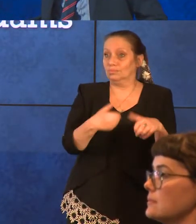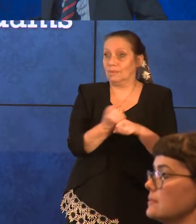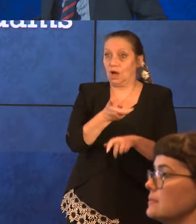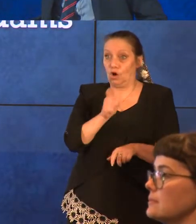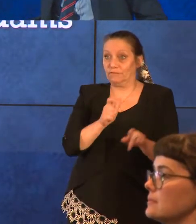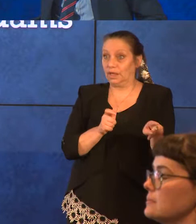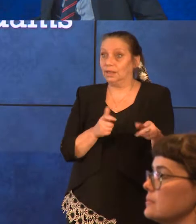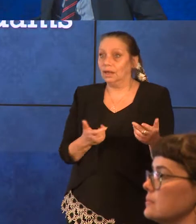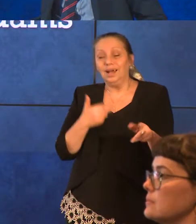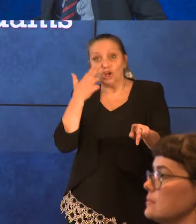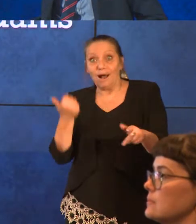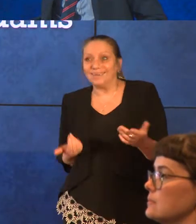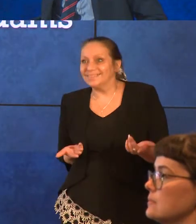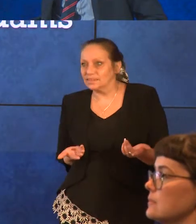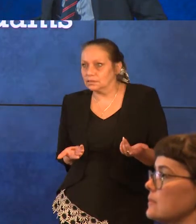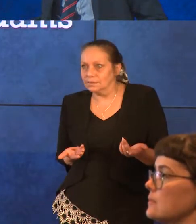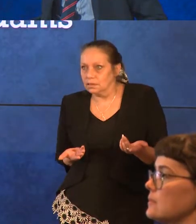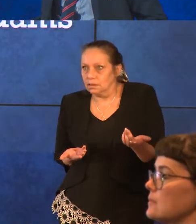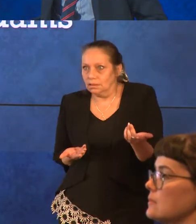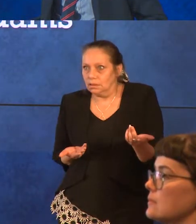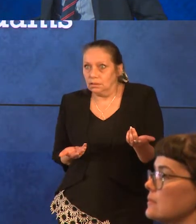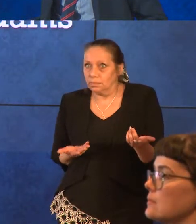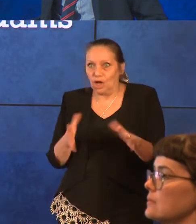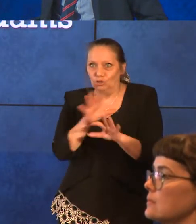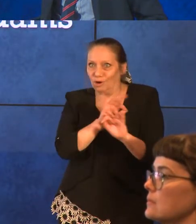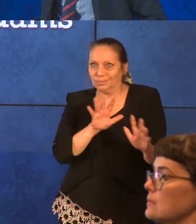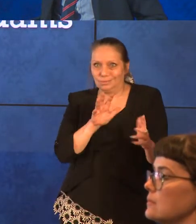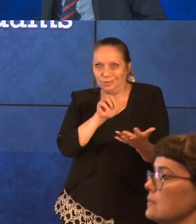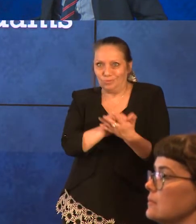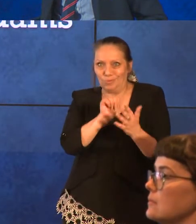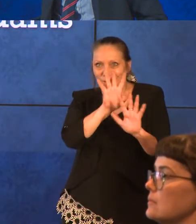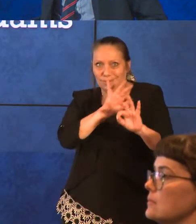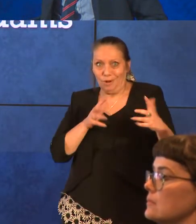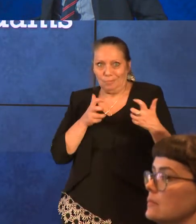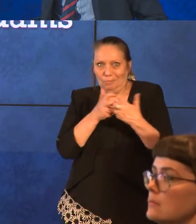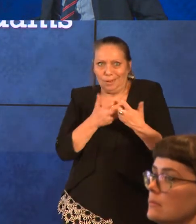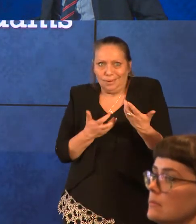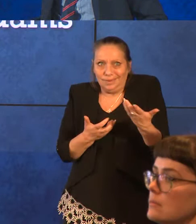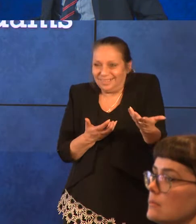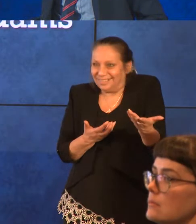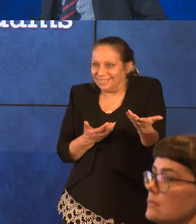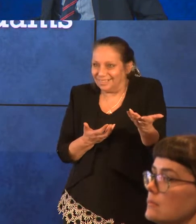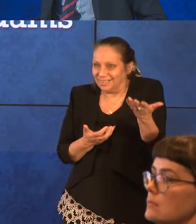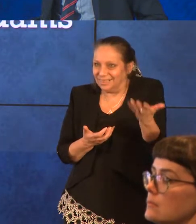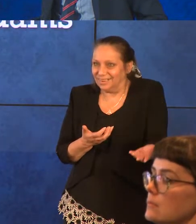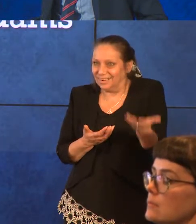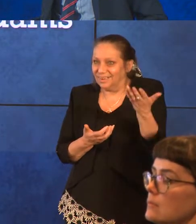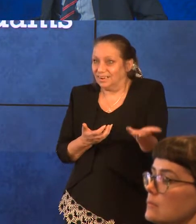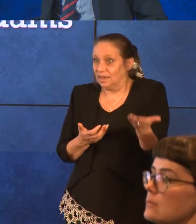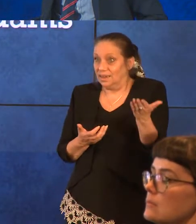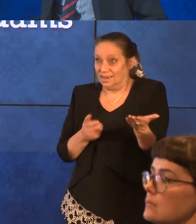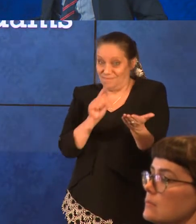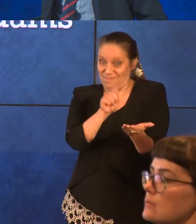Wow. Perfectly nice, but just deeply inappropriate. Who's then was